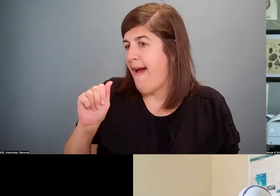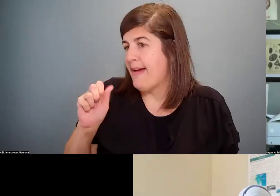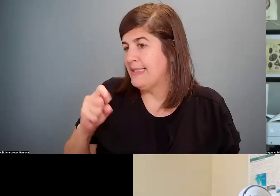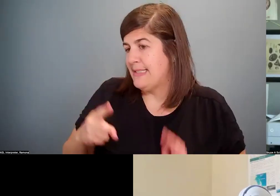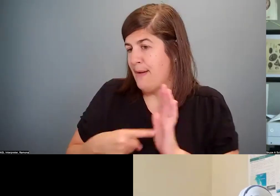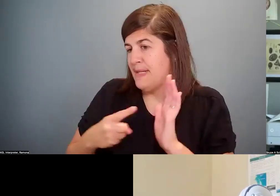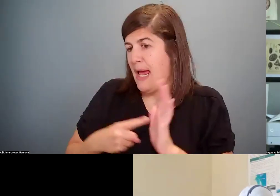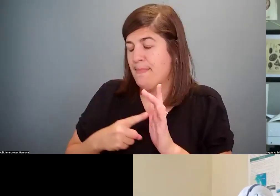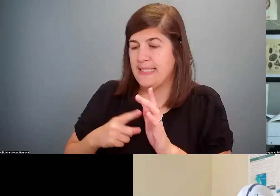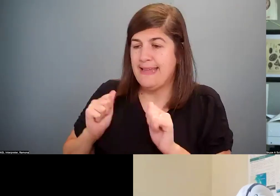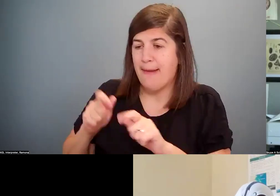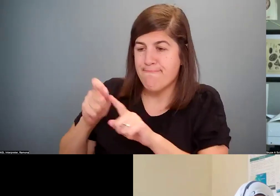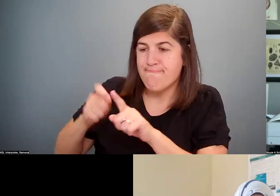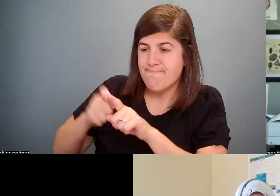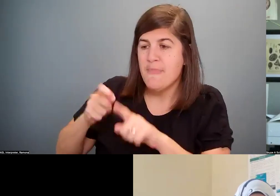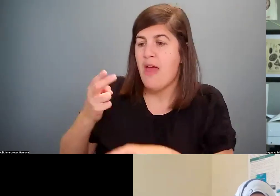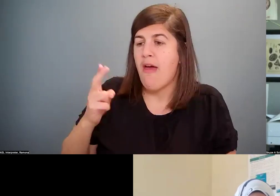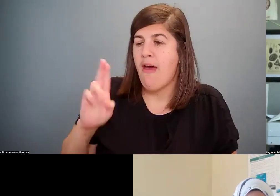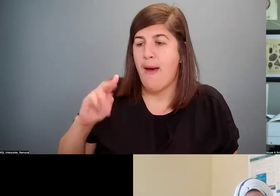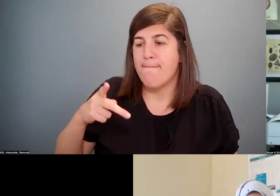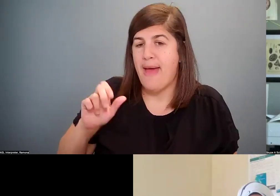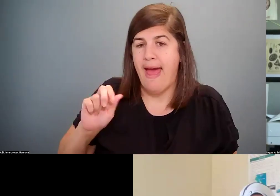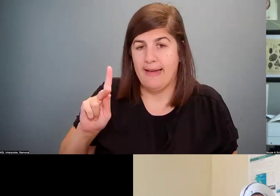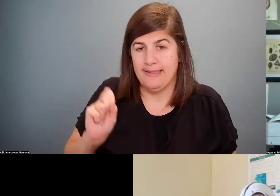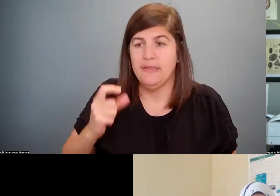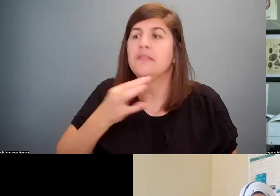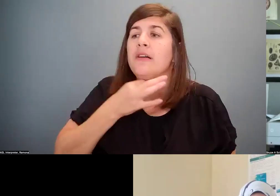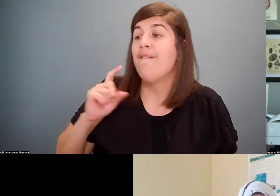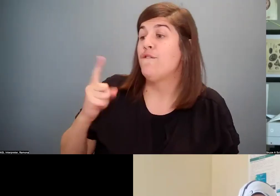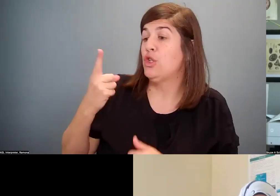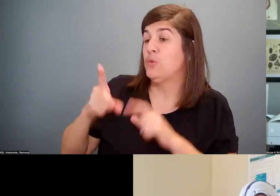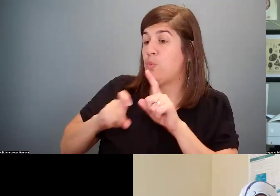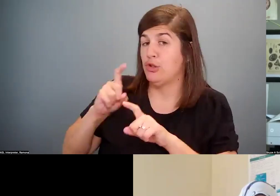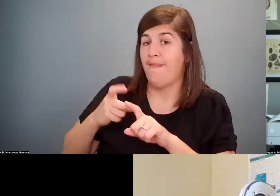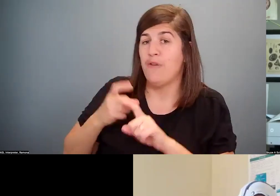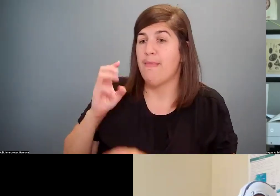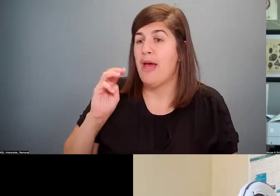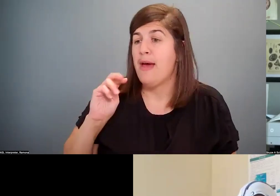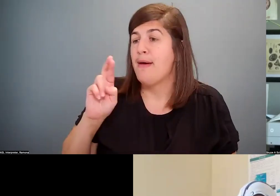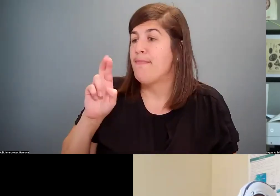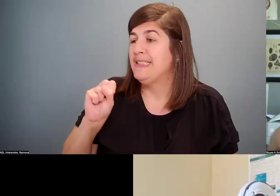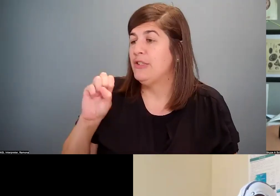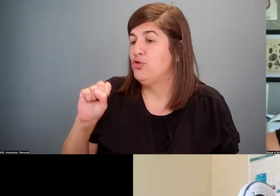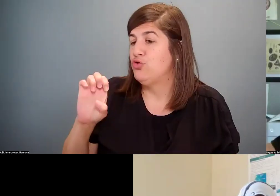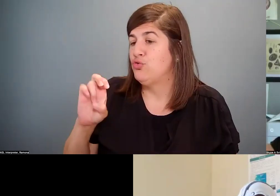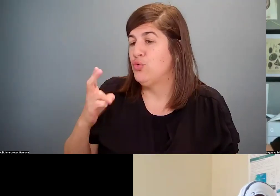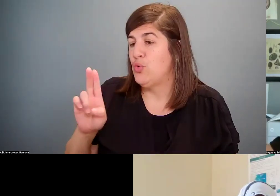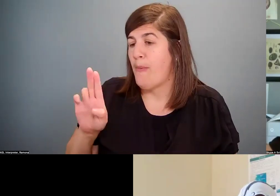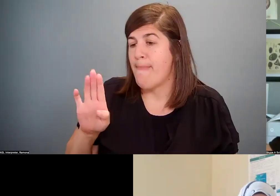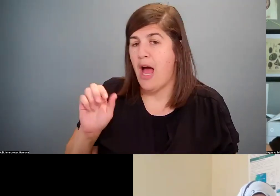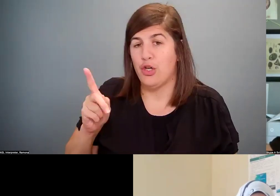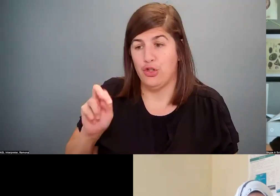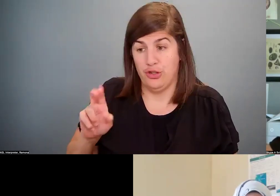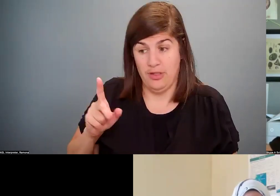sometimes antagonize humpbacks, at least bite their tails. The first question we had from Mrs. Schubacher was, do whales have any